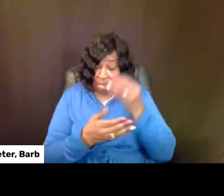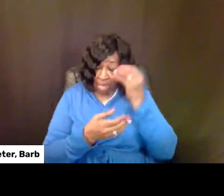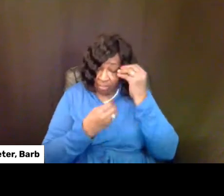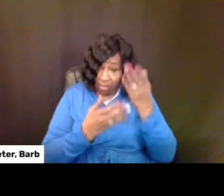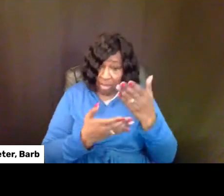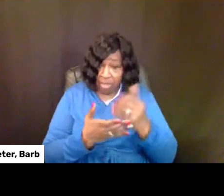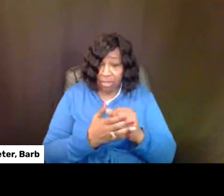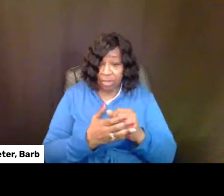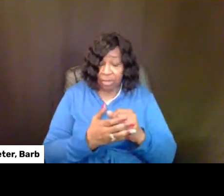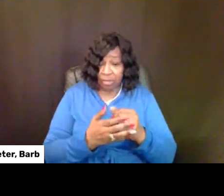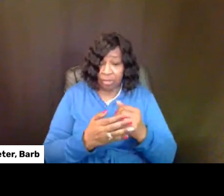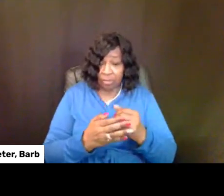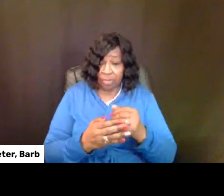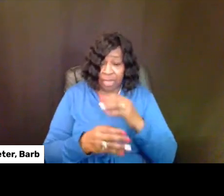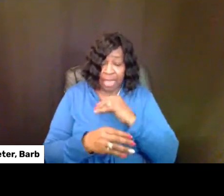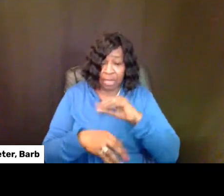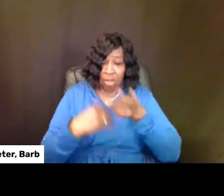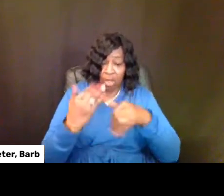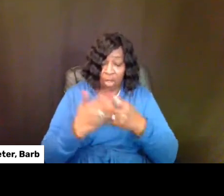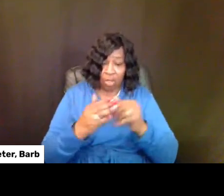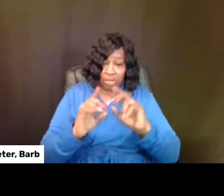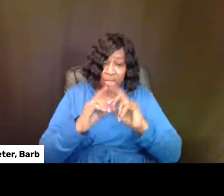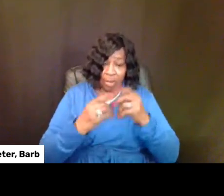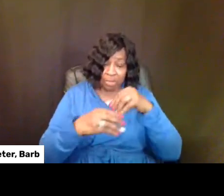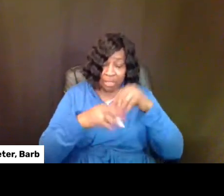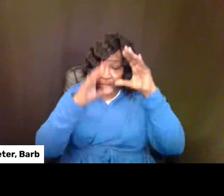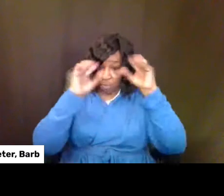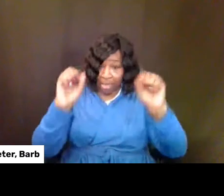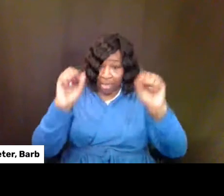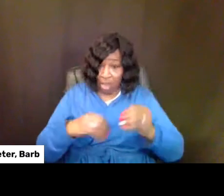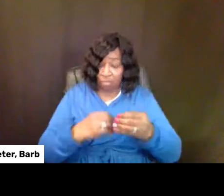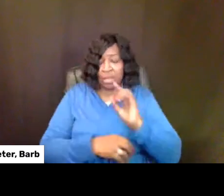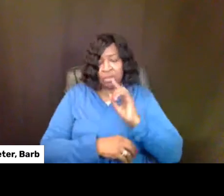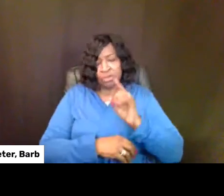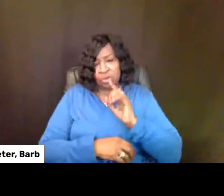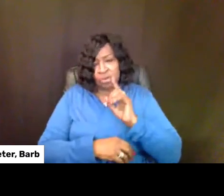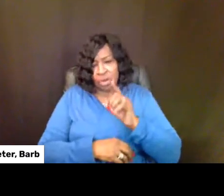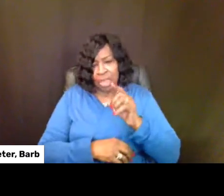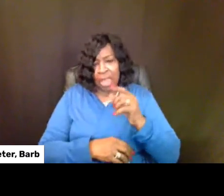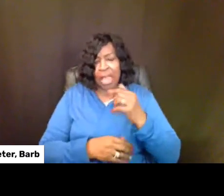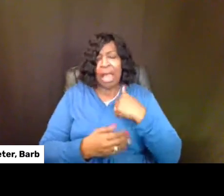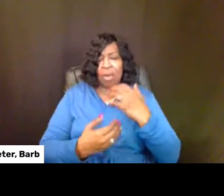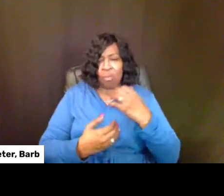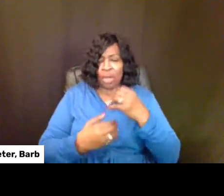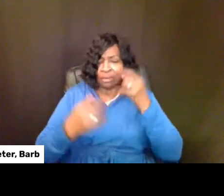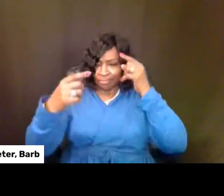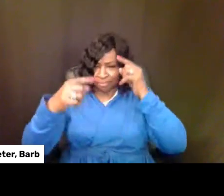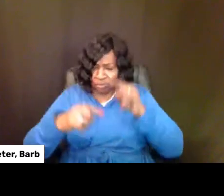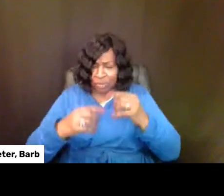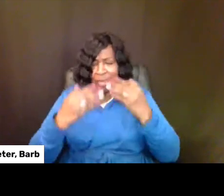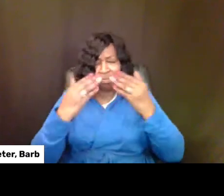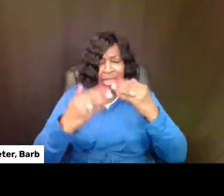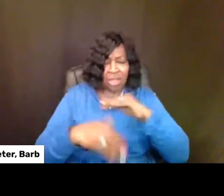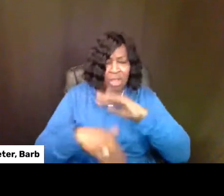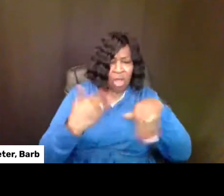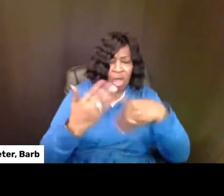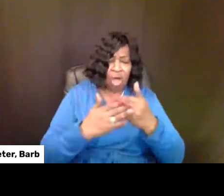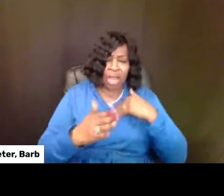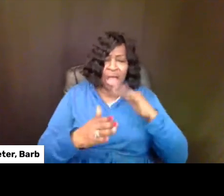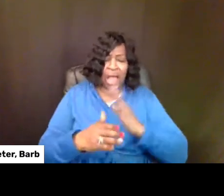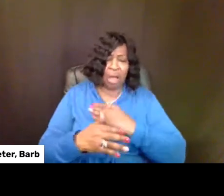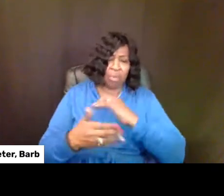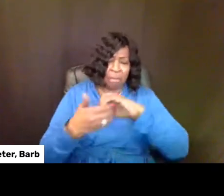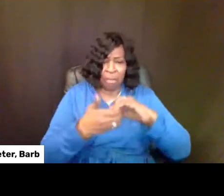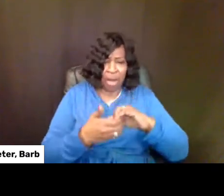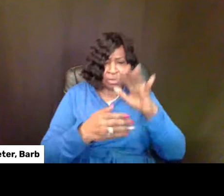all the departments under the president's office? Sure. So I'd just like to echo kind of thanking all of our partners across Cook County government